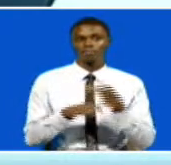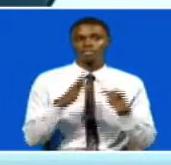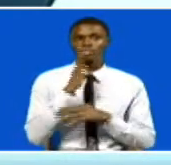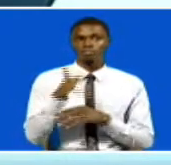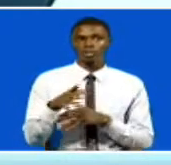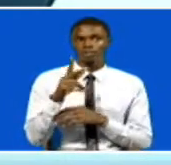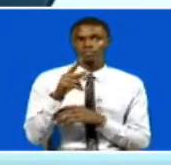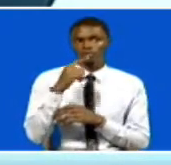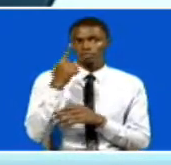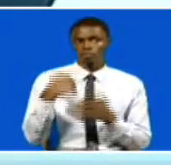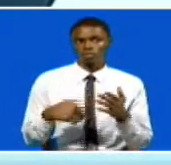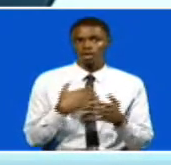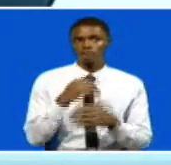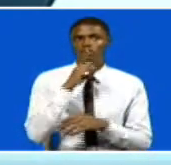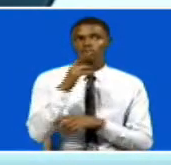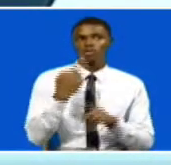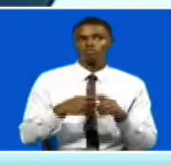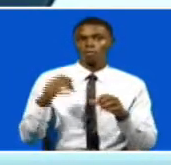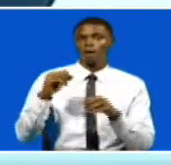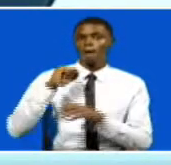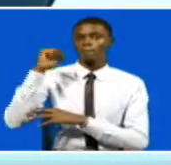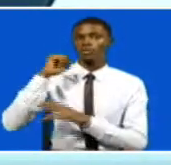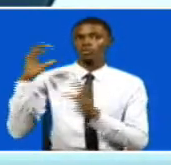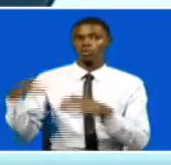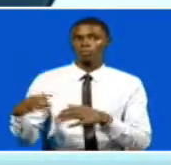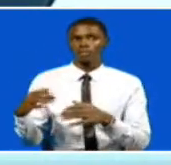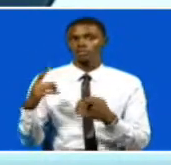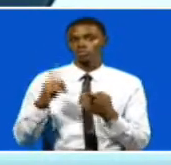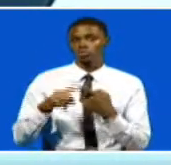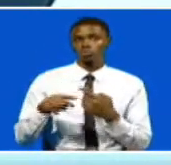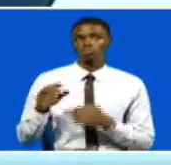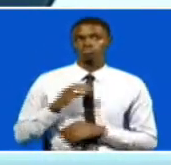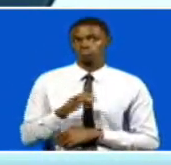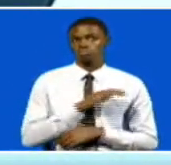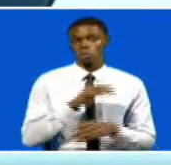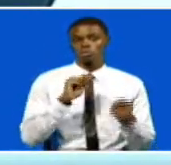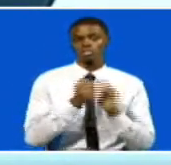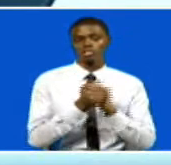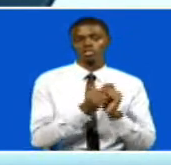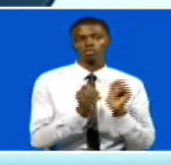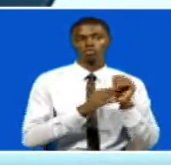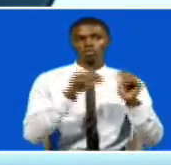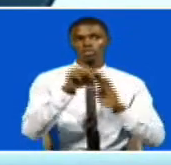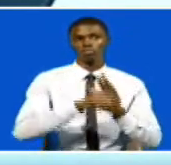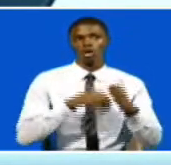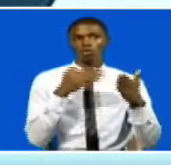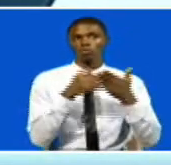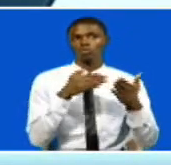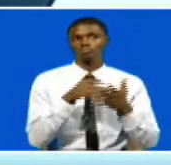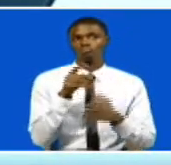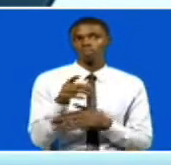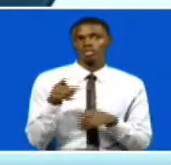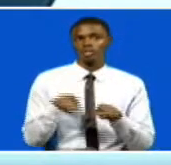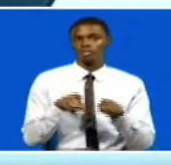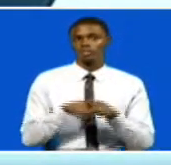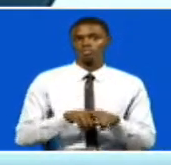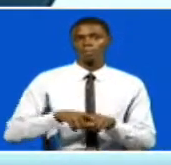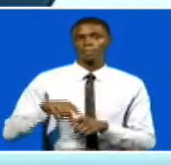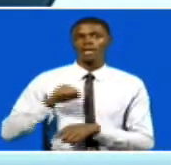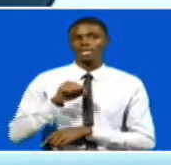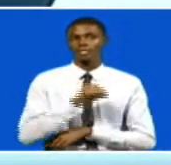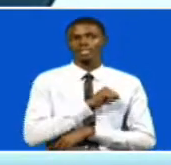Murungi said there's an order from the Political Parties Disputes Tribunal over the change of leadership, stopping her removal as a Senate Minority